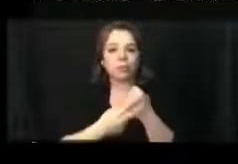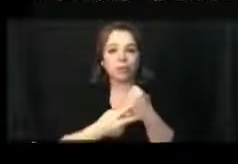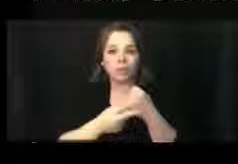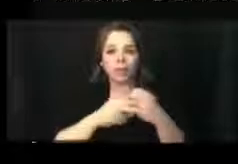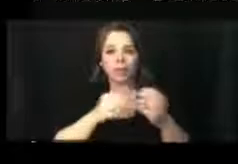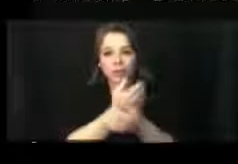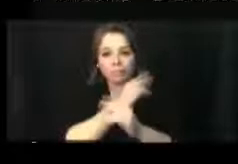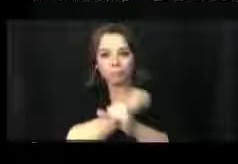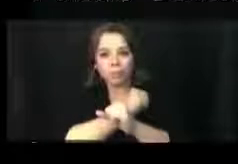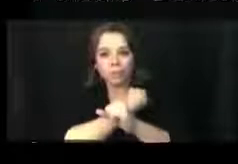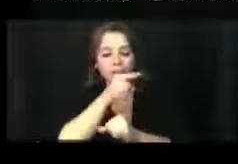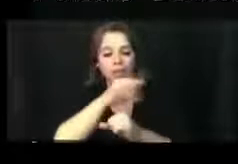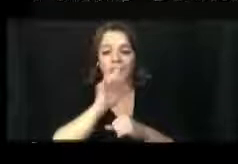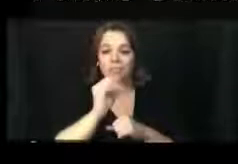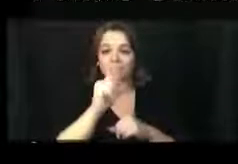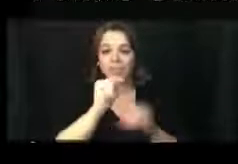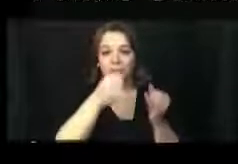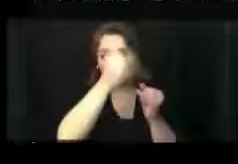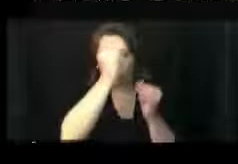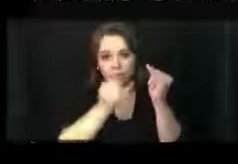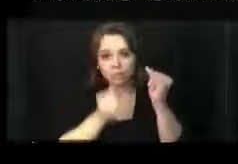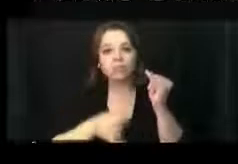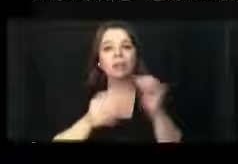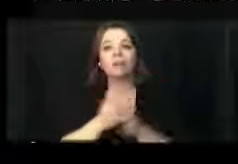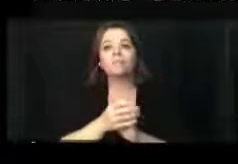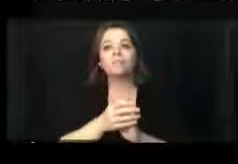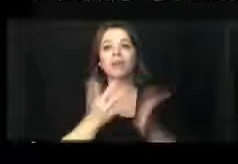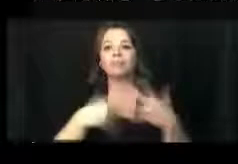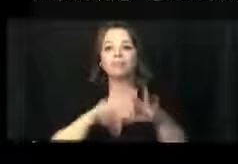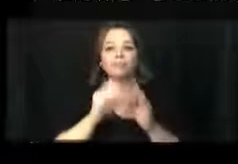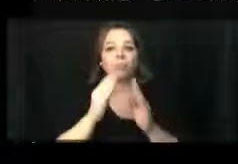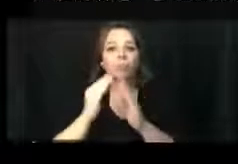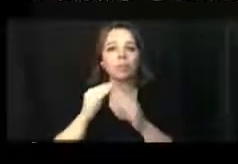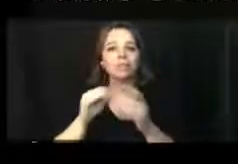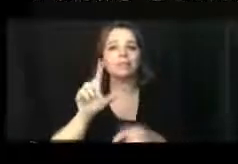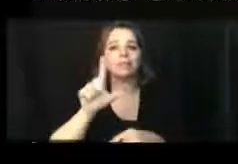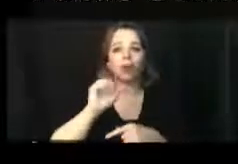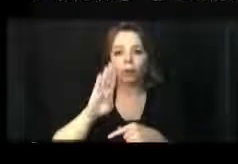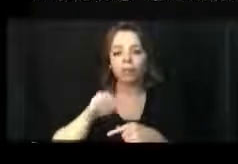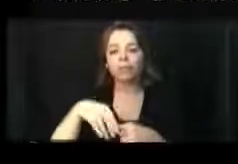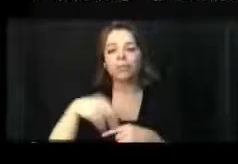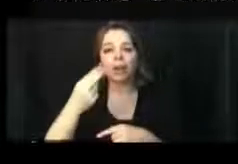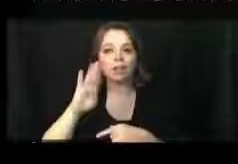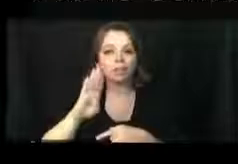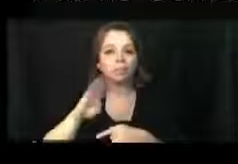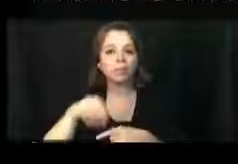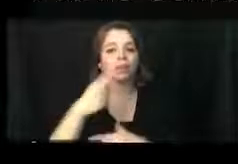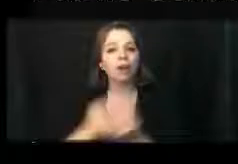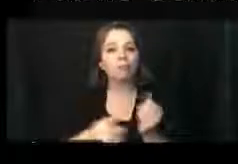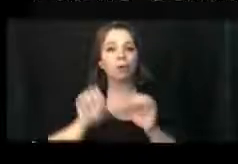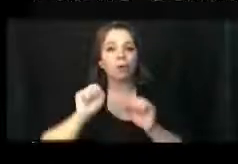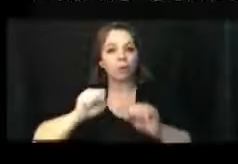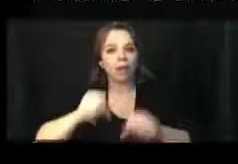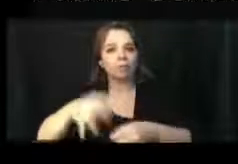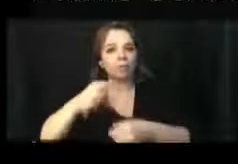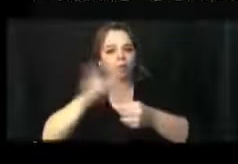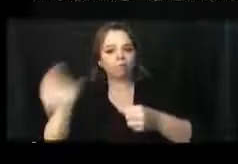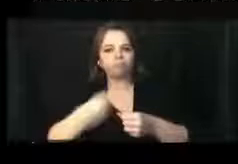and understanding that these two cities here, Long Beach and Huntington Beach, have been able to locally elect LGBTQ plus